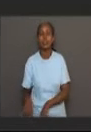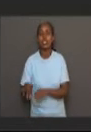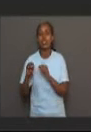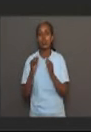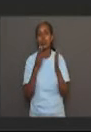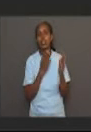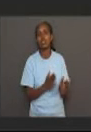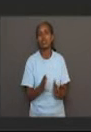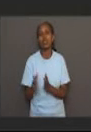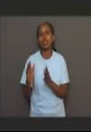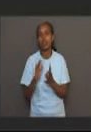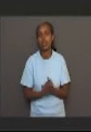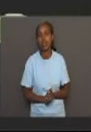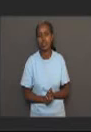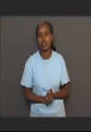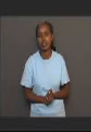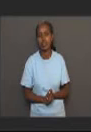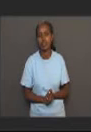Students, let's get ready.